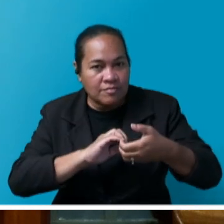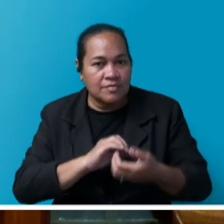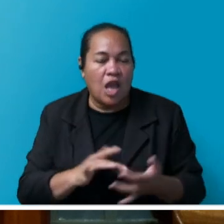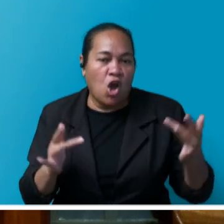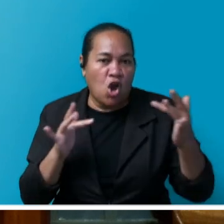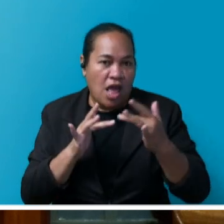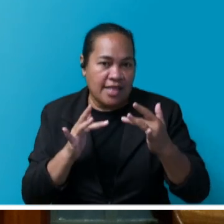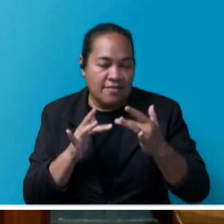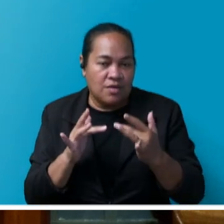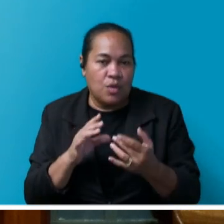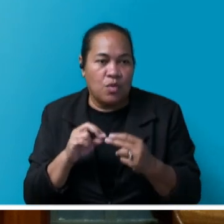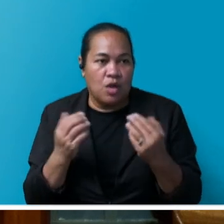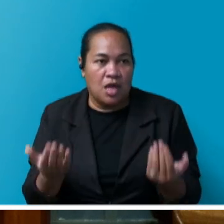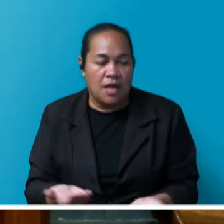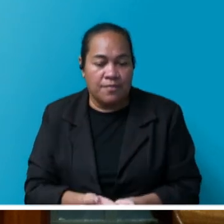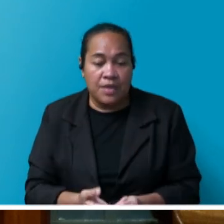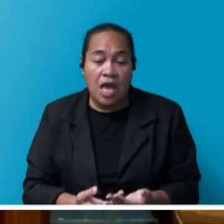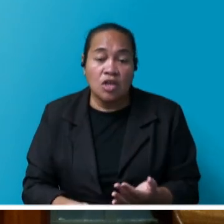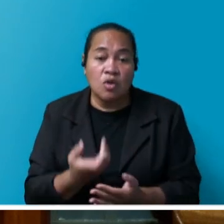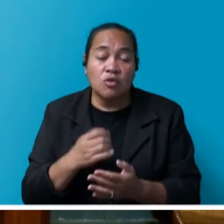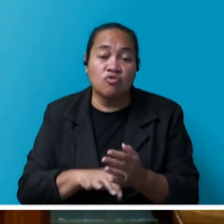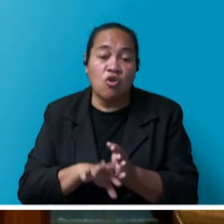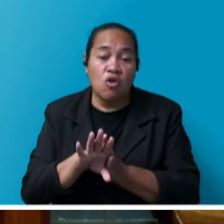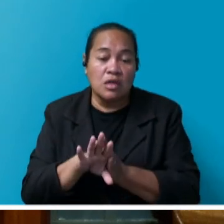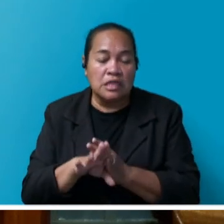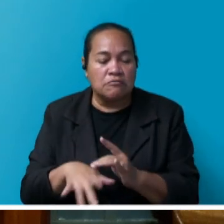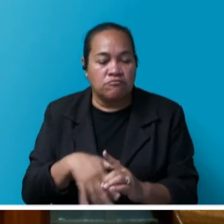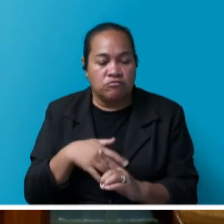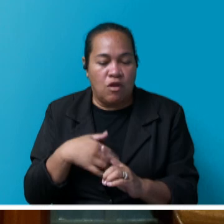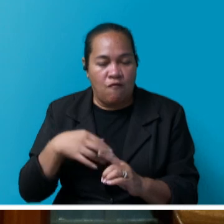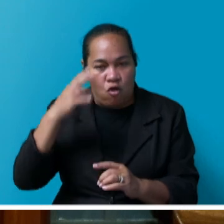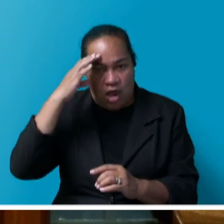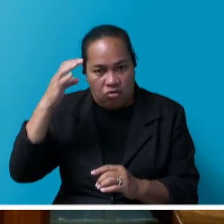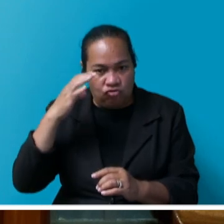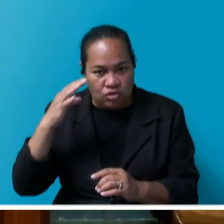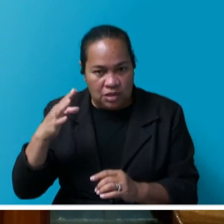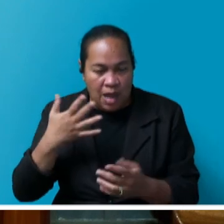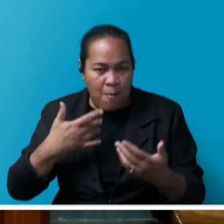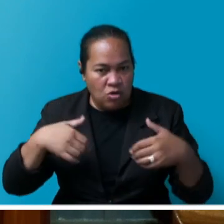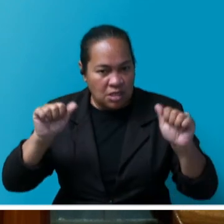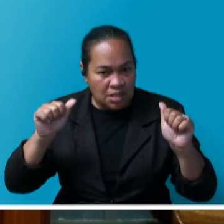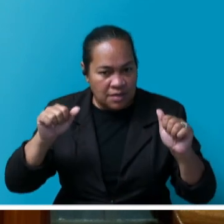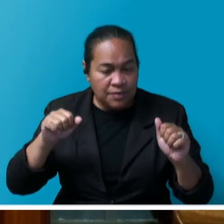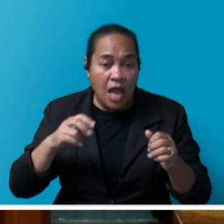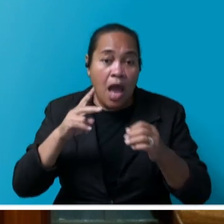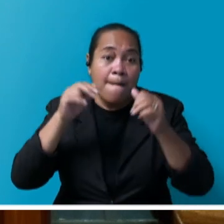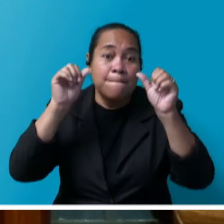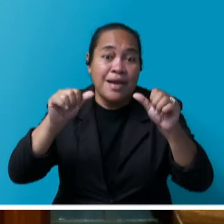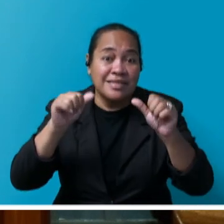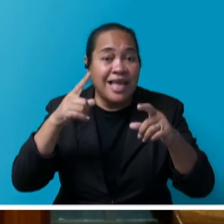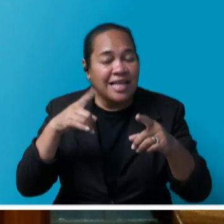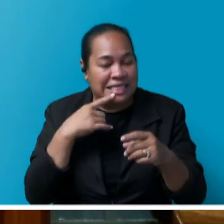sir, economic growth is the bedrock of national prosperity. The President has set a clear vision for